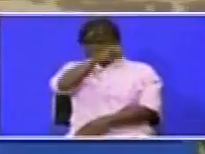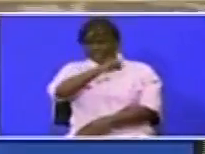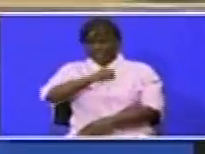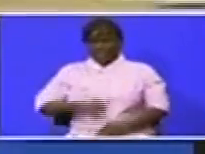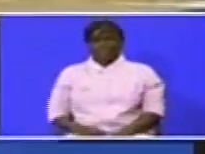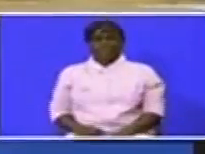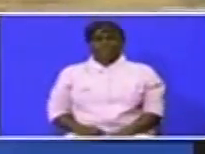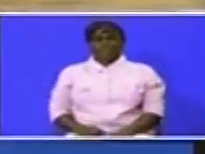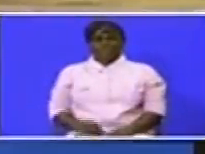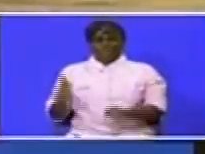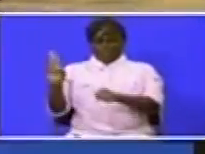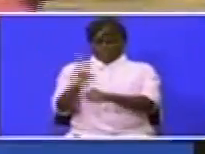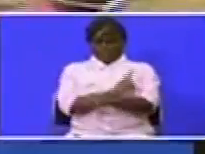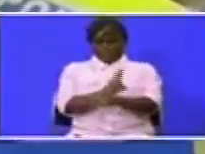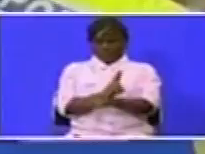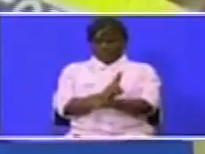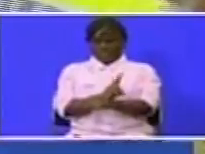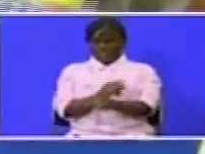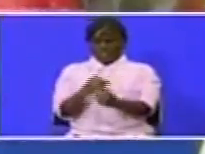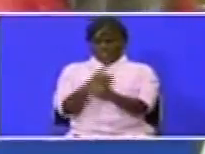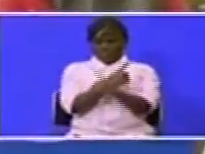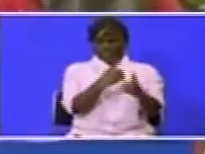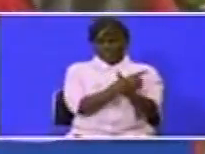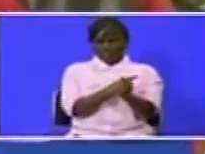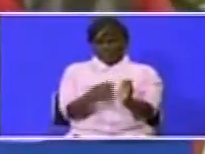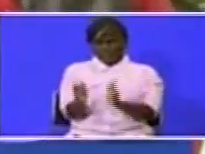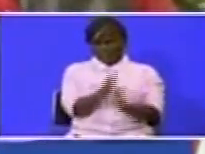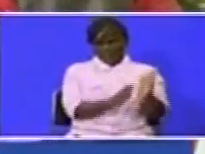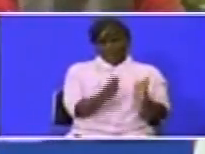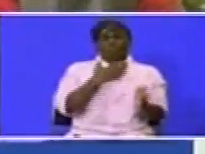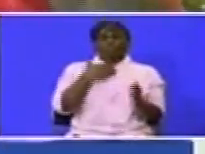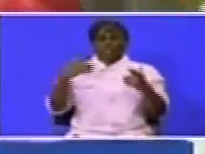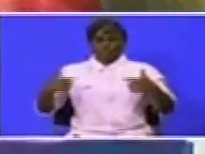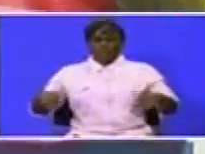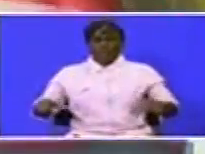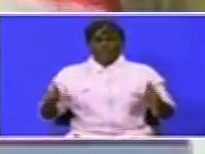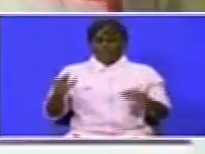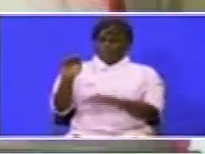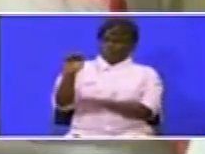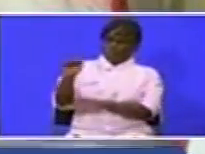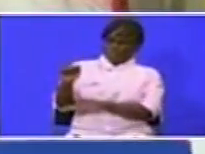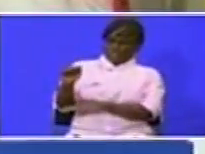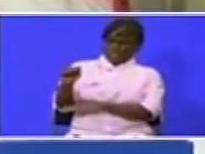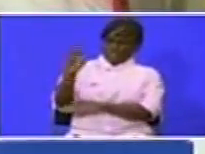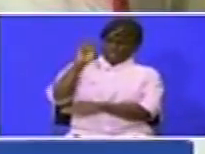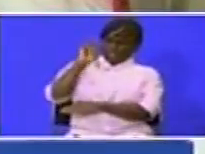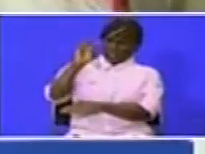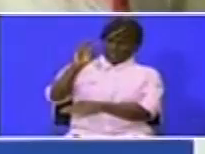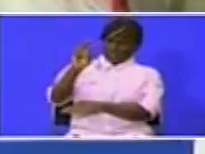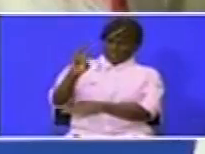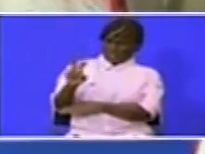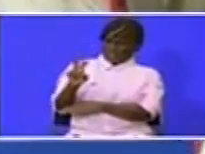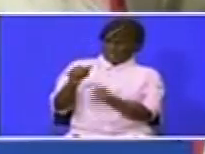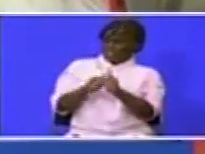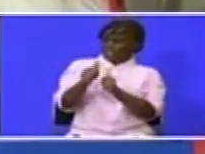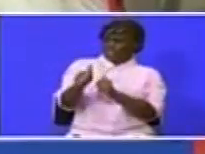are using different strategies. We are just about to do it, but we want to allow to request you, you'll move at a distance up there so that we